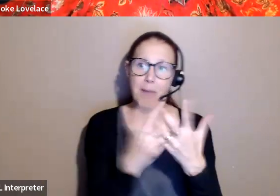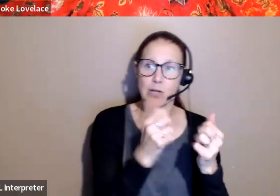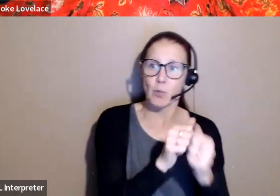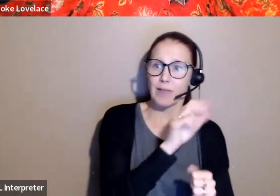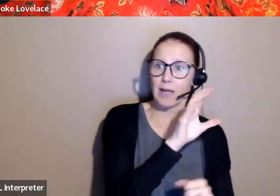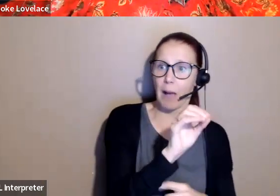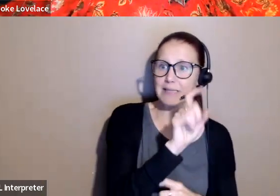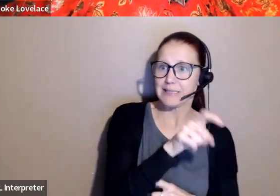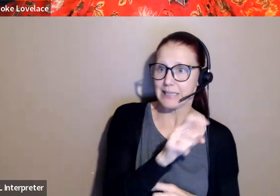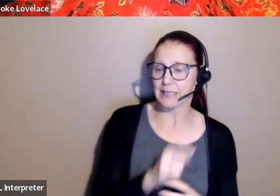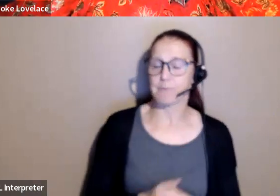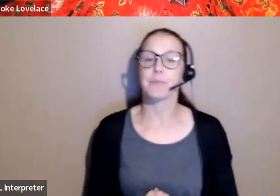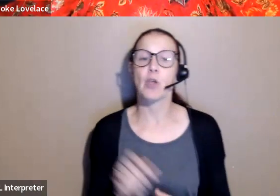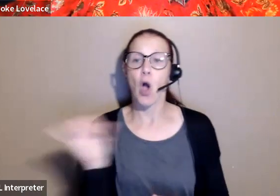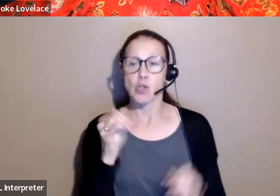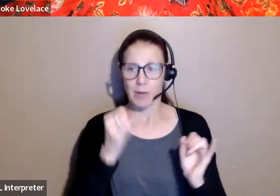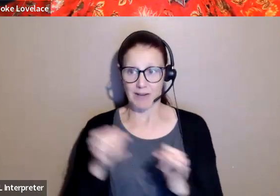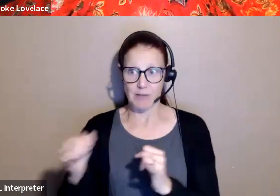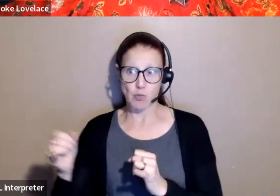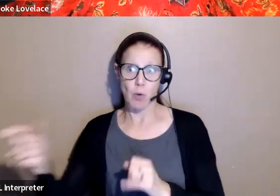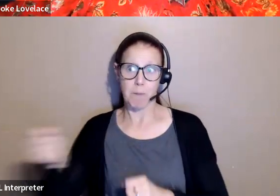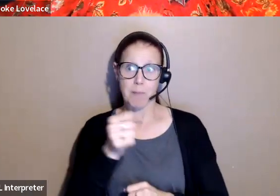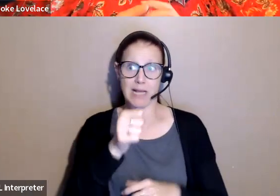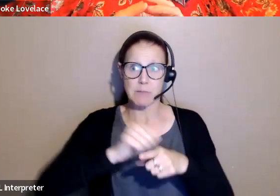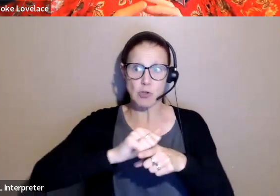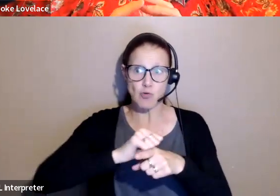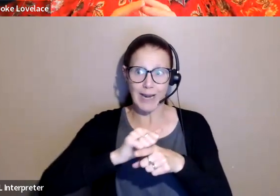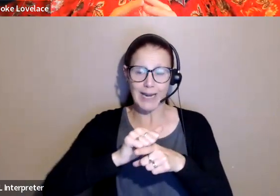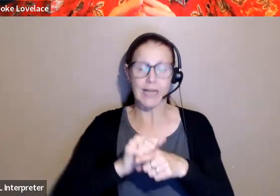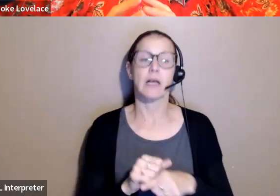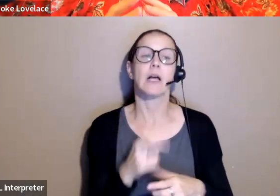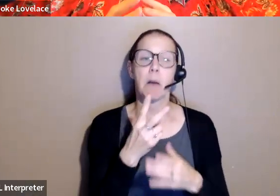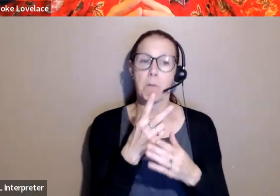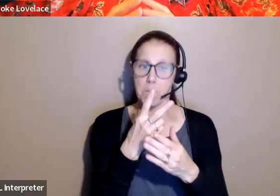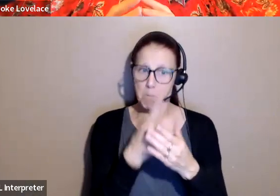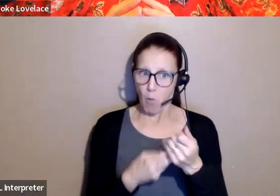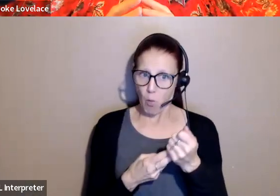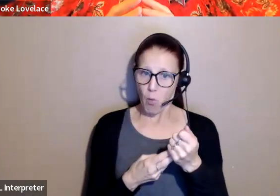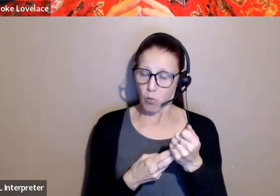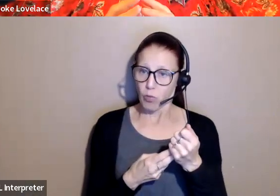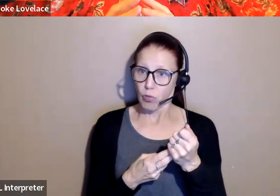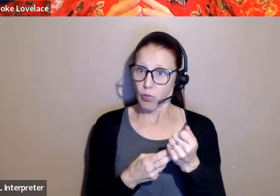They've also been doing individual placement training, and both of these are